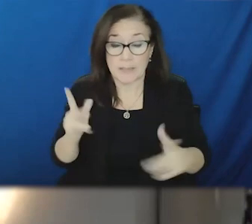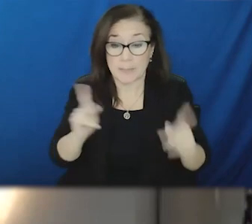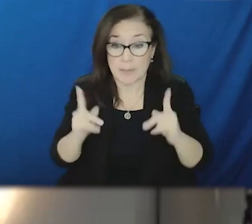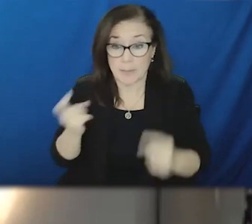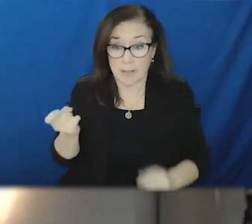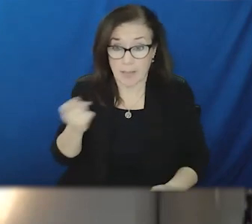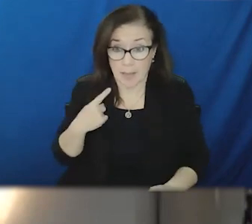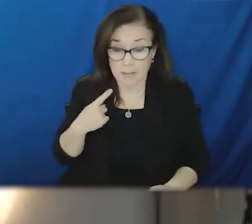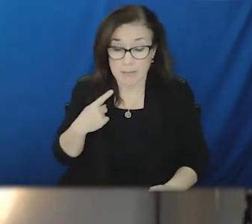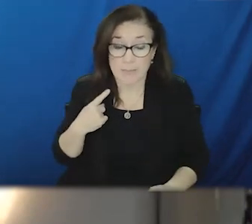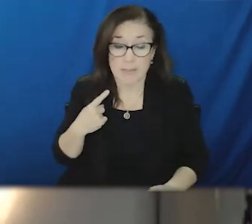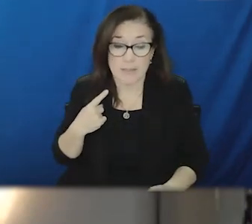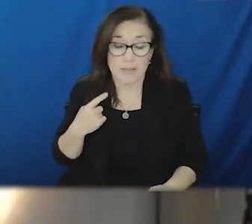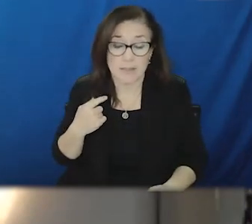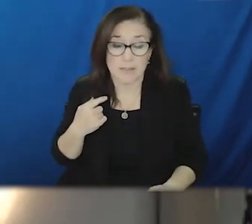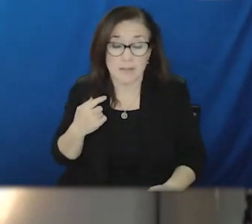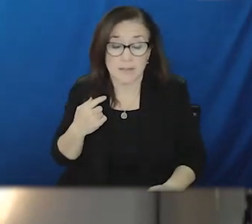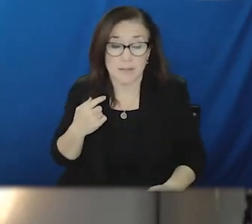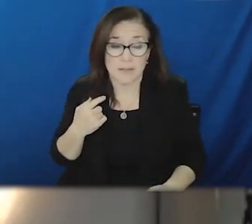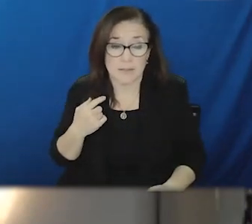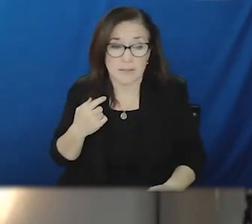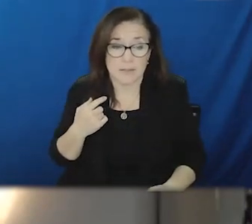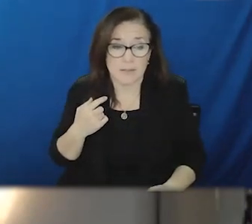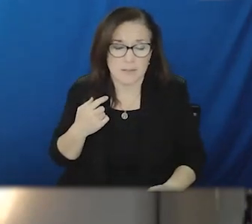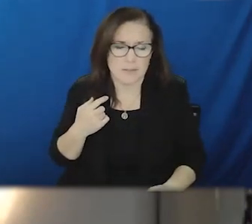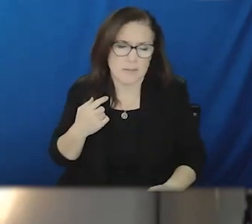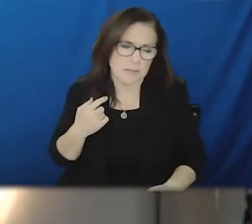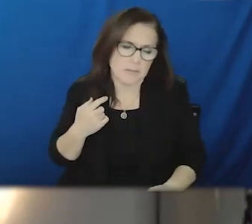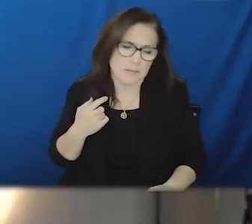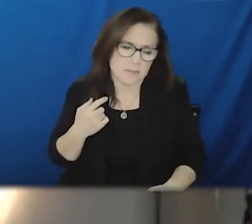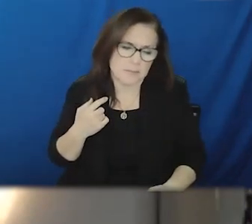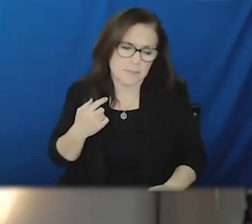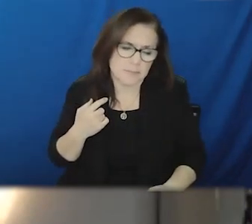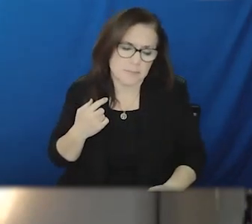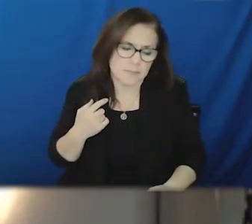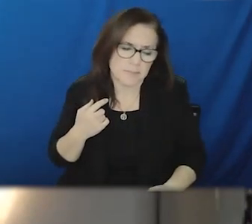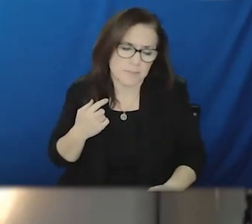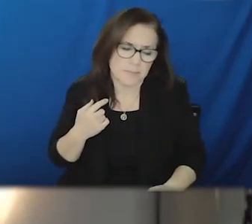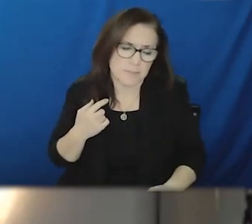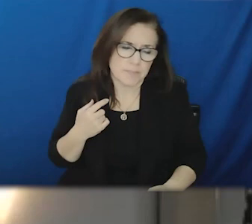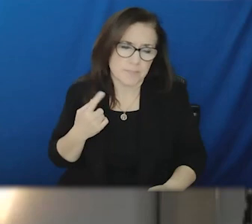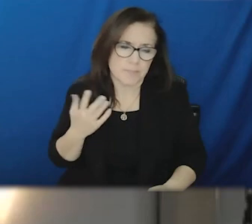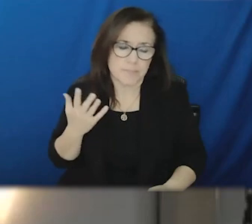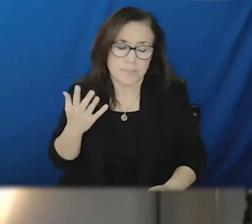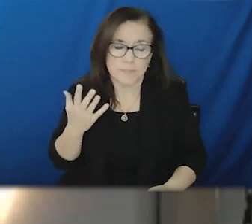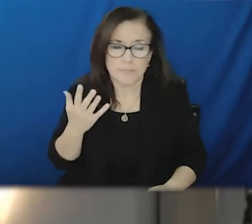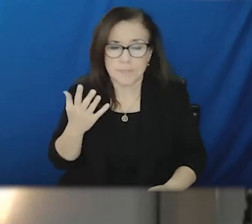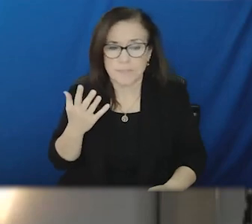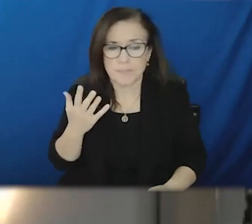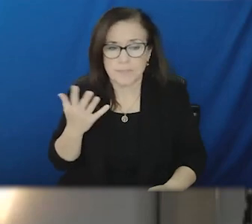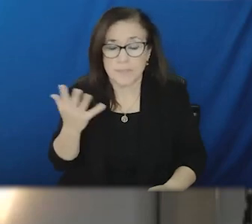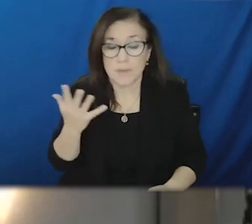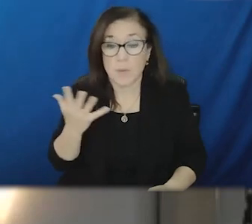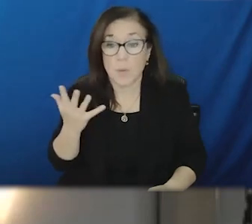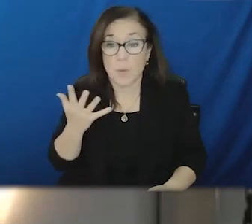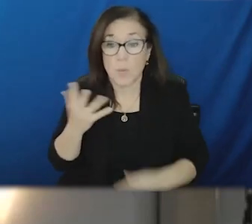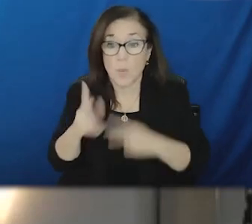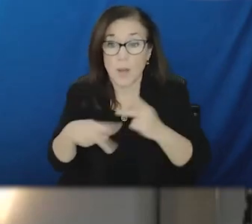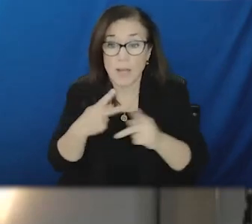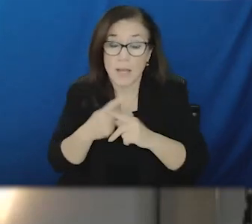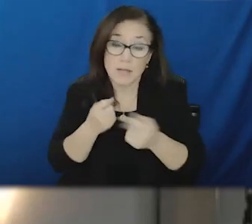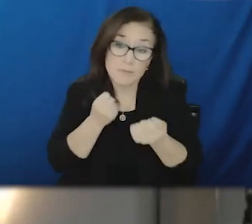an answer is, what type of support or training program do we have in place for our